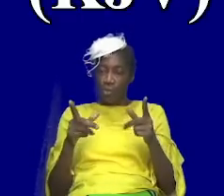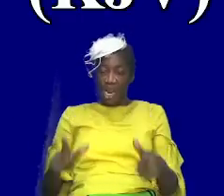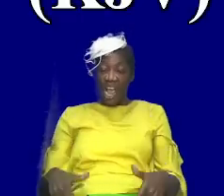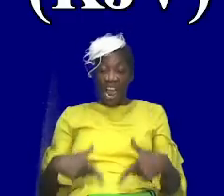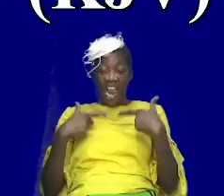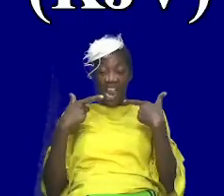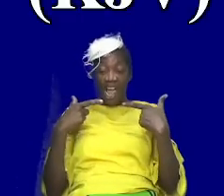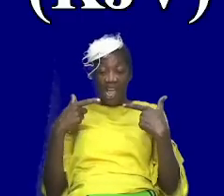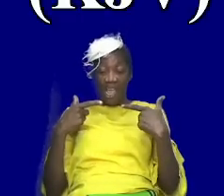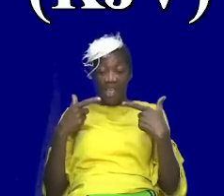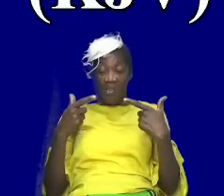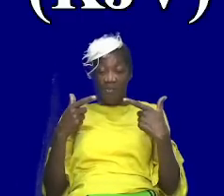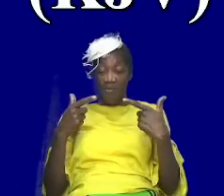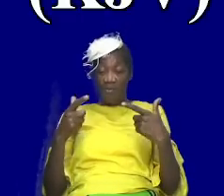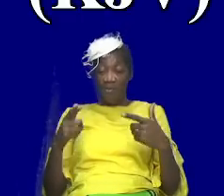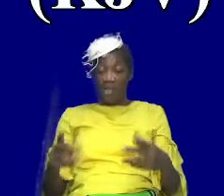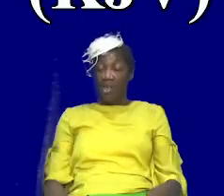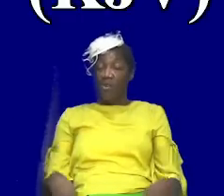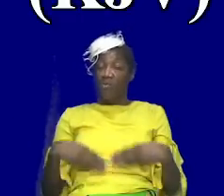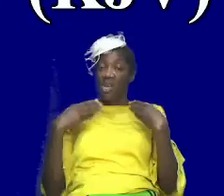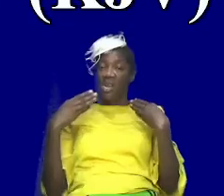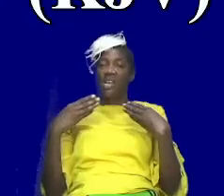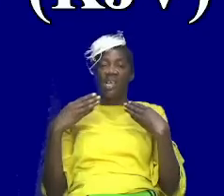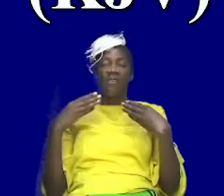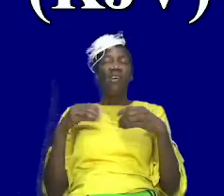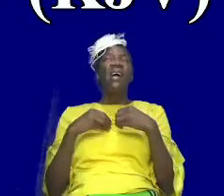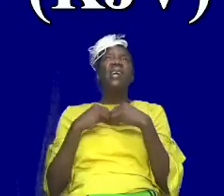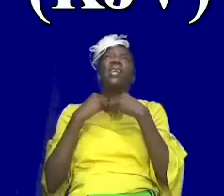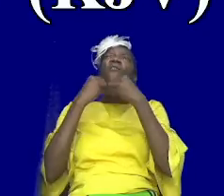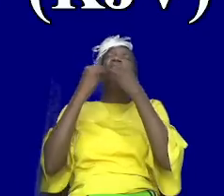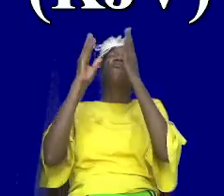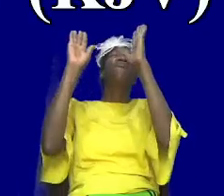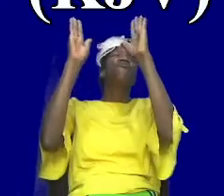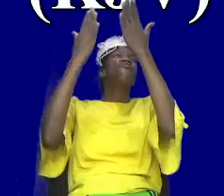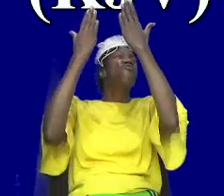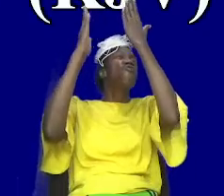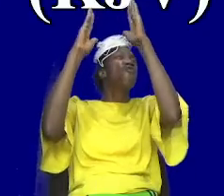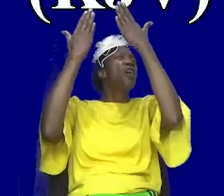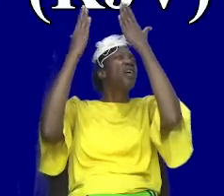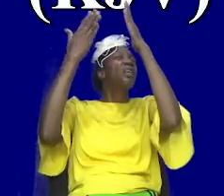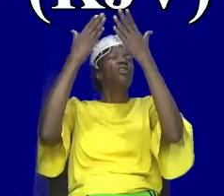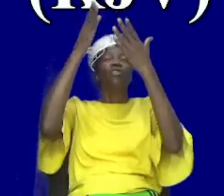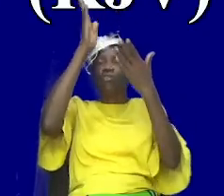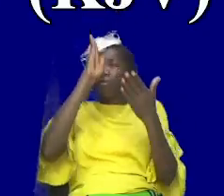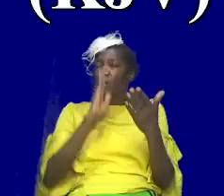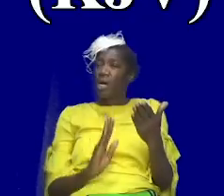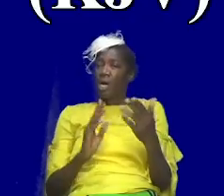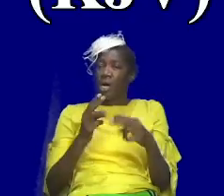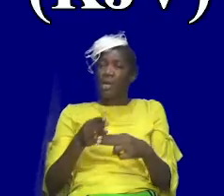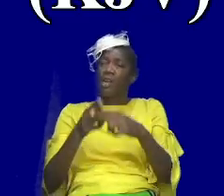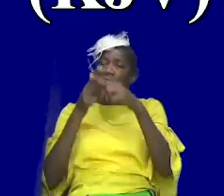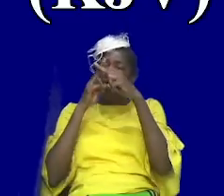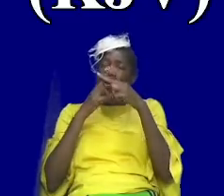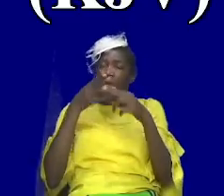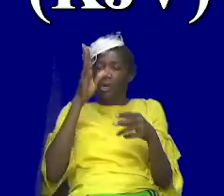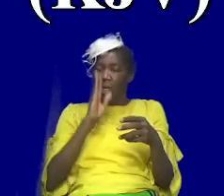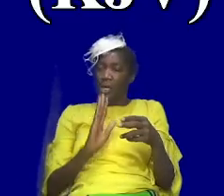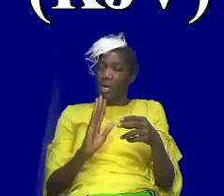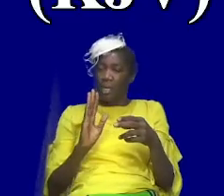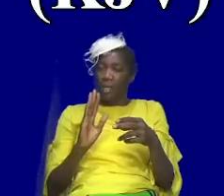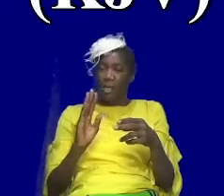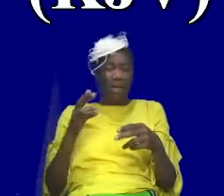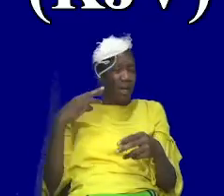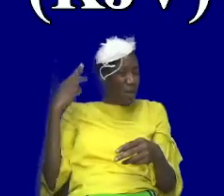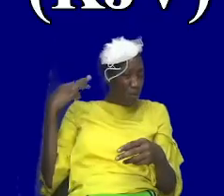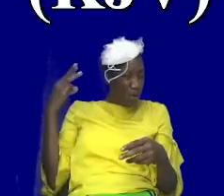we live. Our lives give praise to Almighty God. Our lives honor Him. We are worried